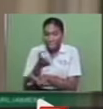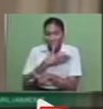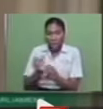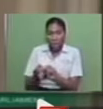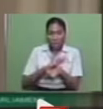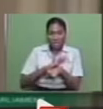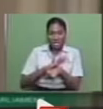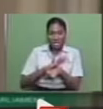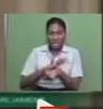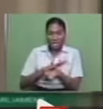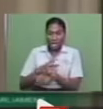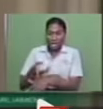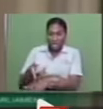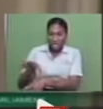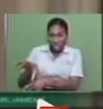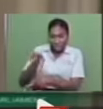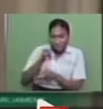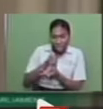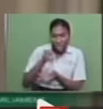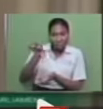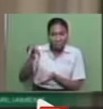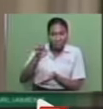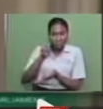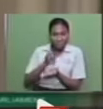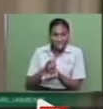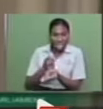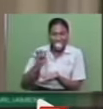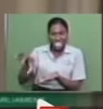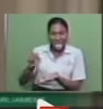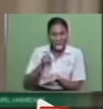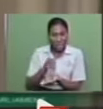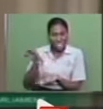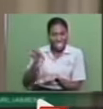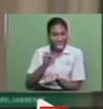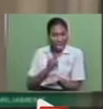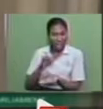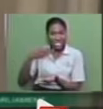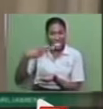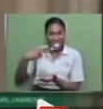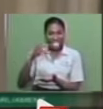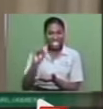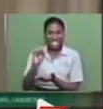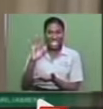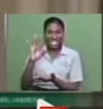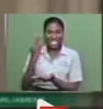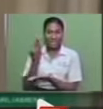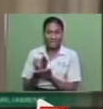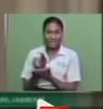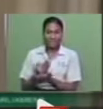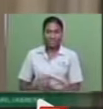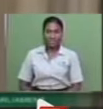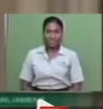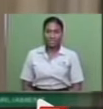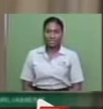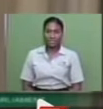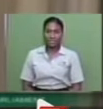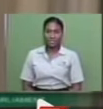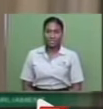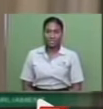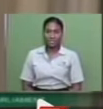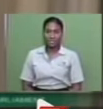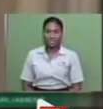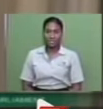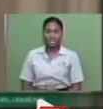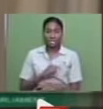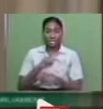Not borrowed, they drew down, they raided. They took out of the HSF. The minister stated when they came to office, they met the HSF